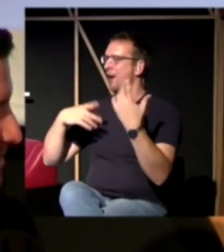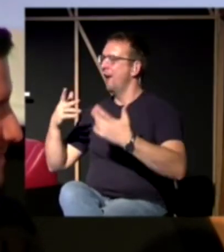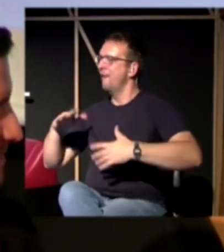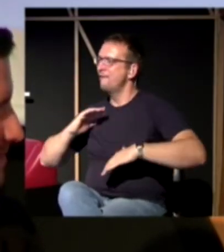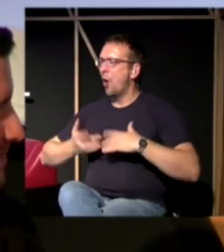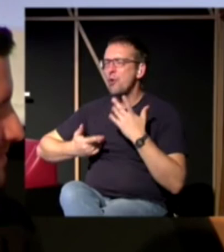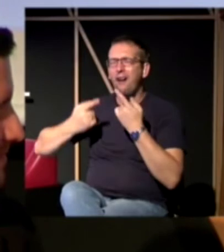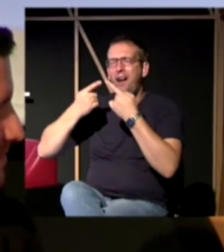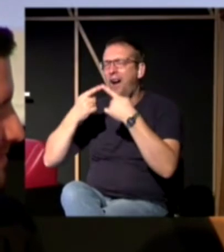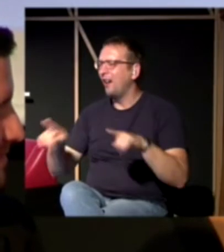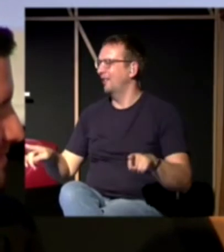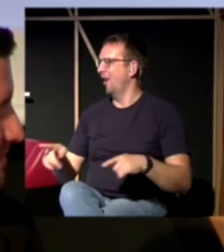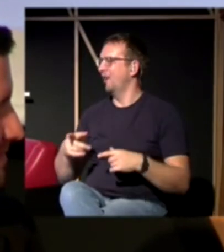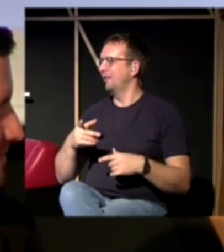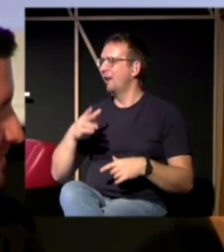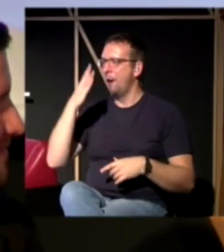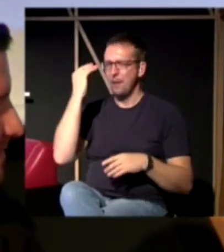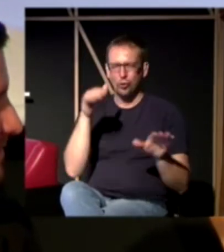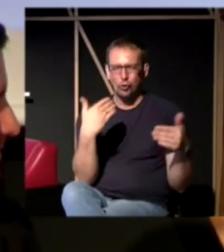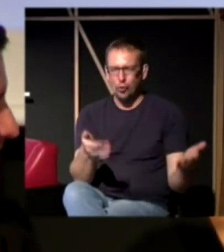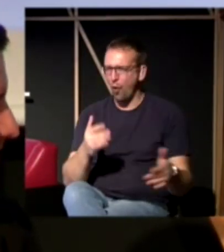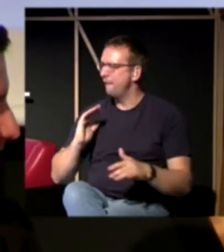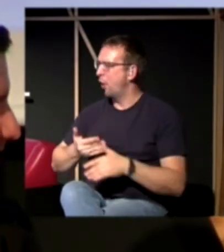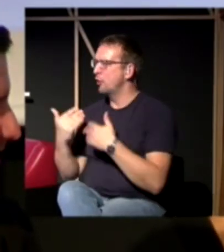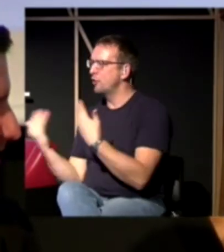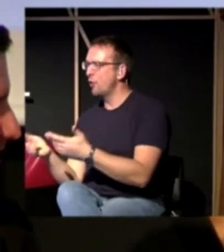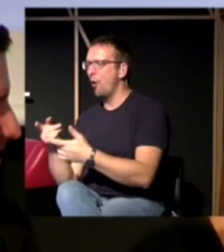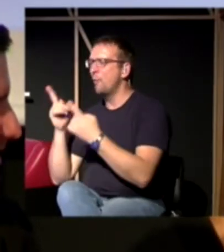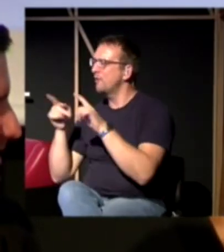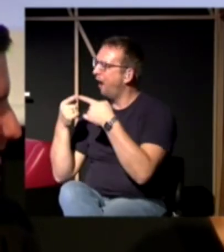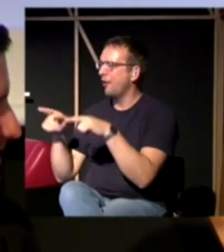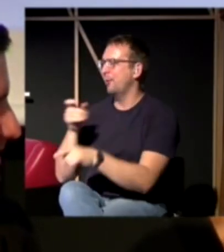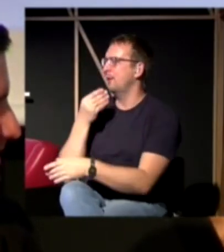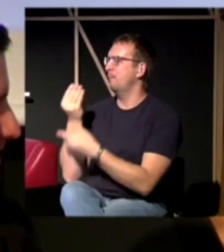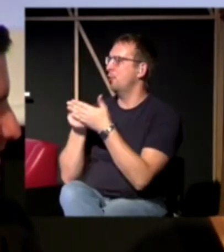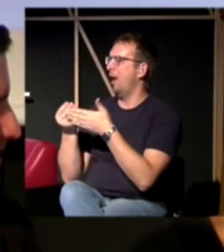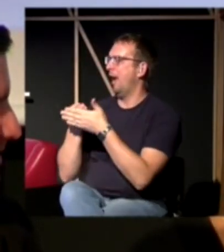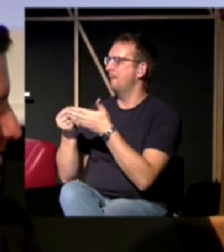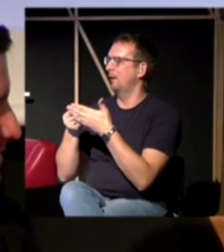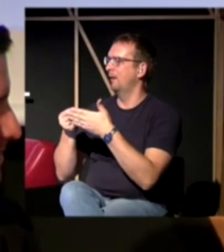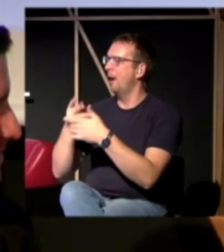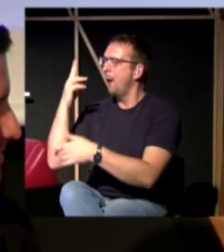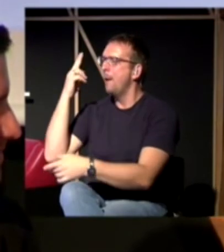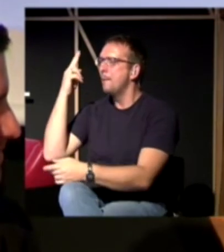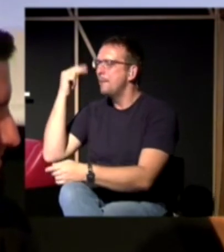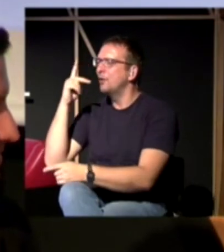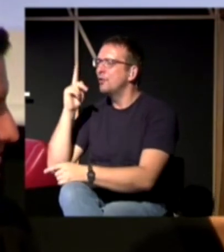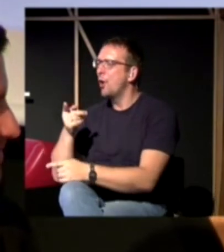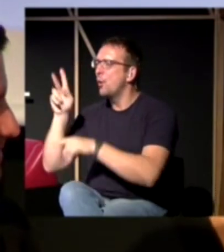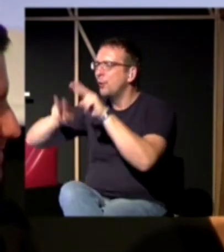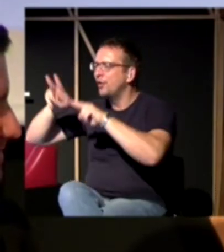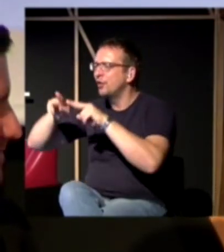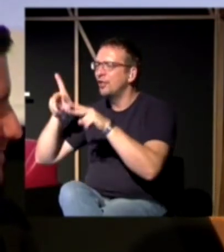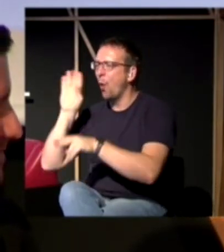and Lion and Wolfsburg bring big celebration